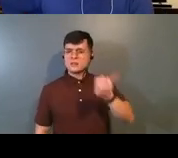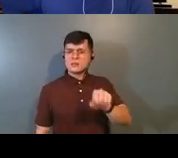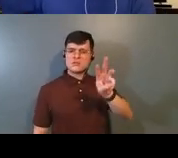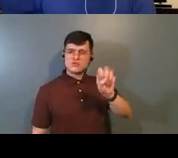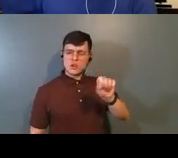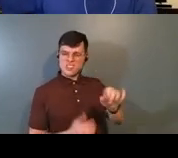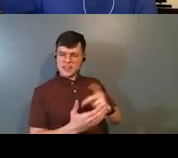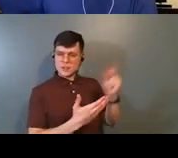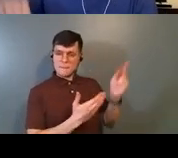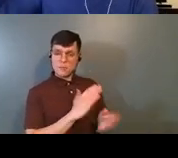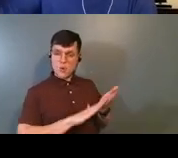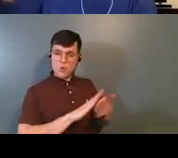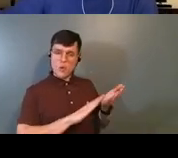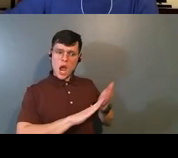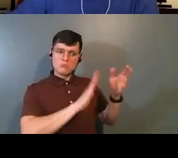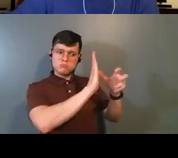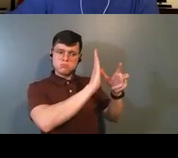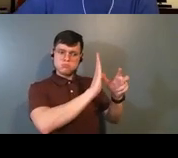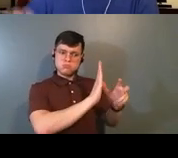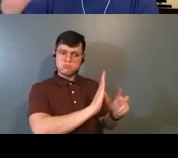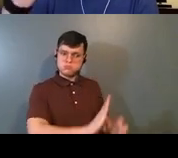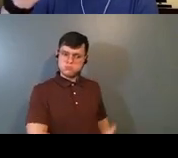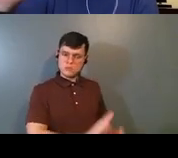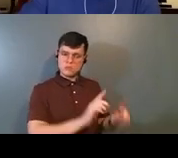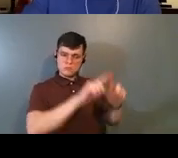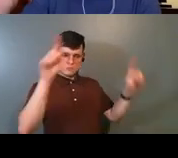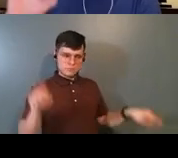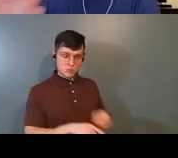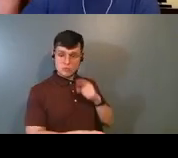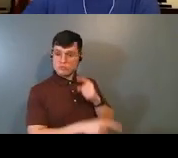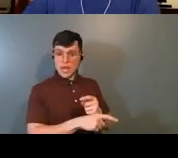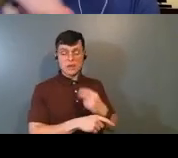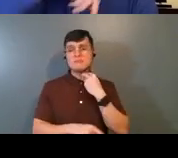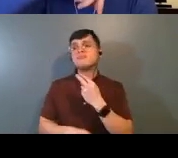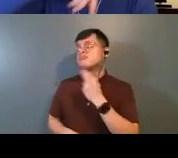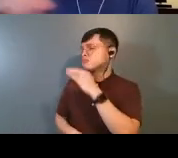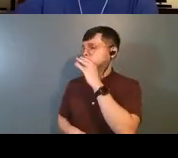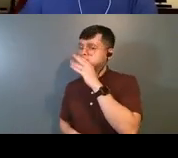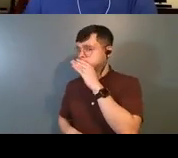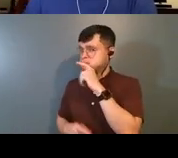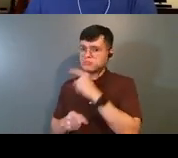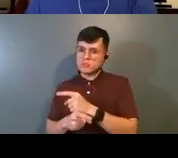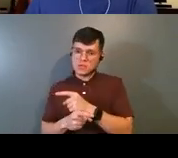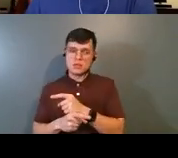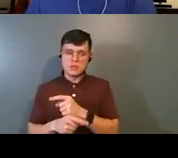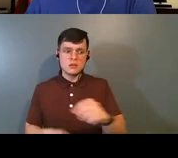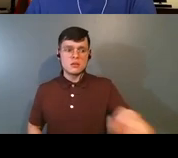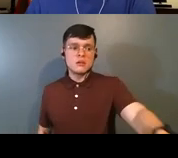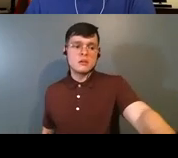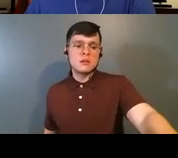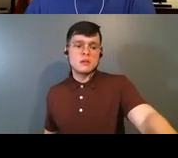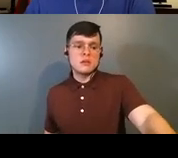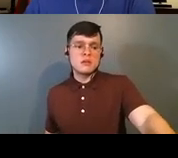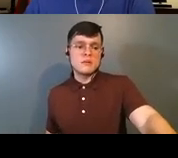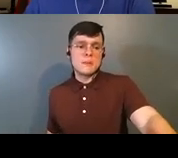you're using to basically scan the HTML and then just output as local, as speech. Yeah, and all